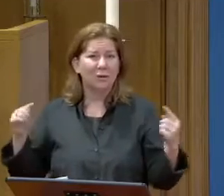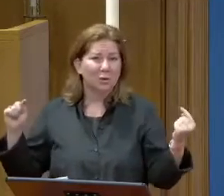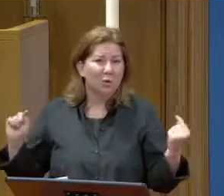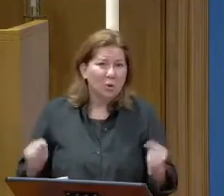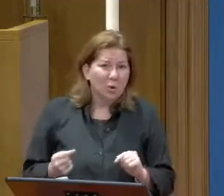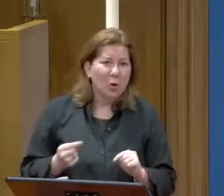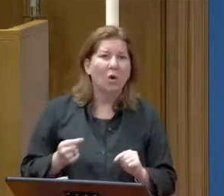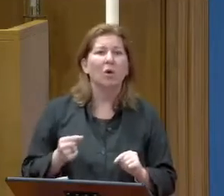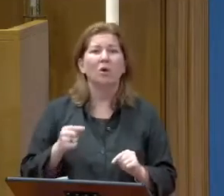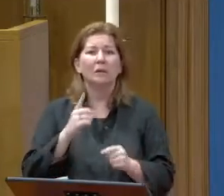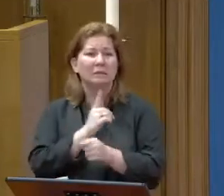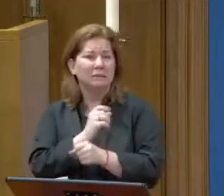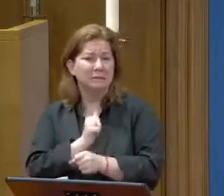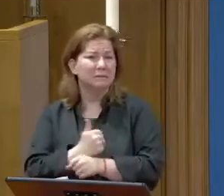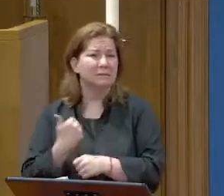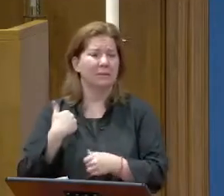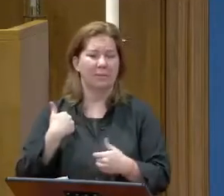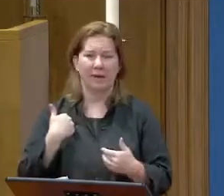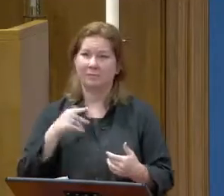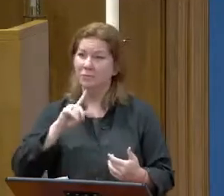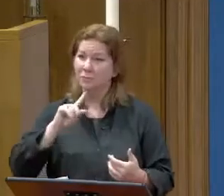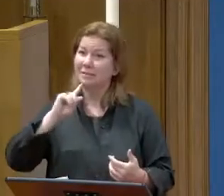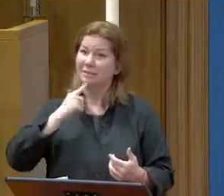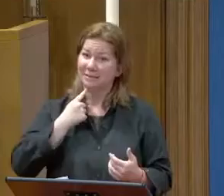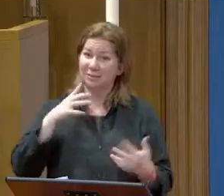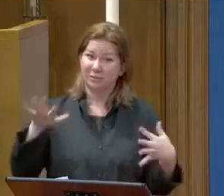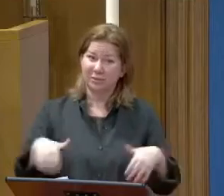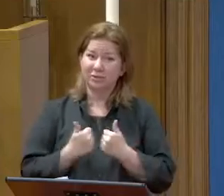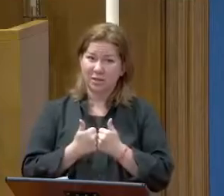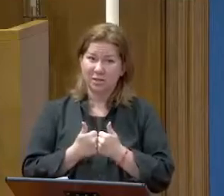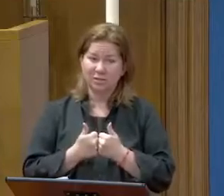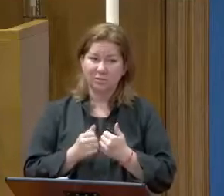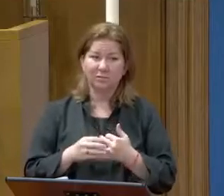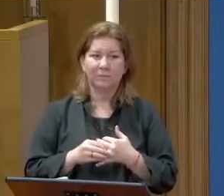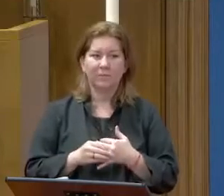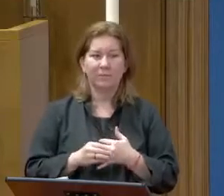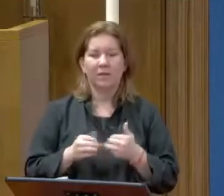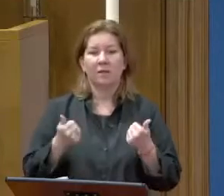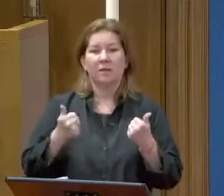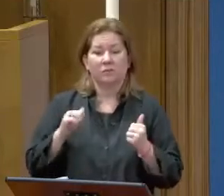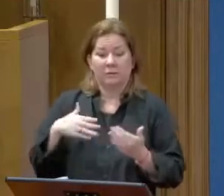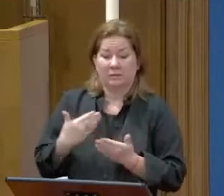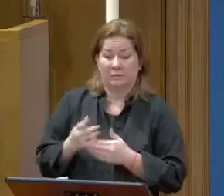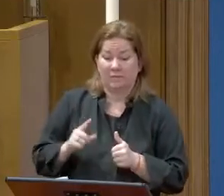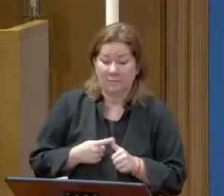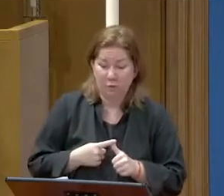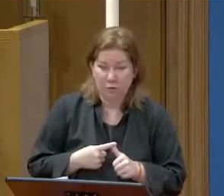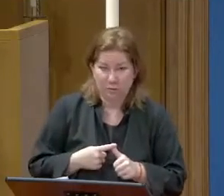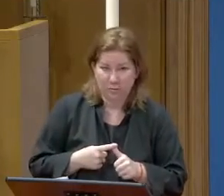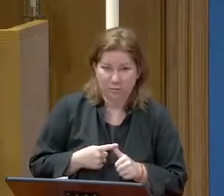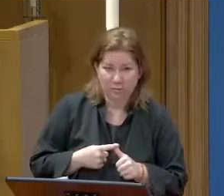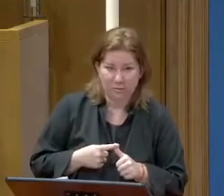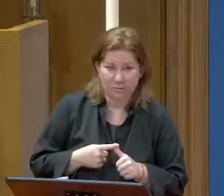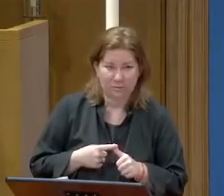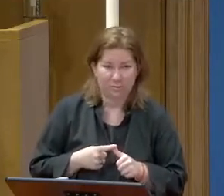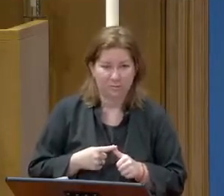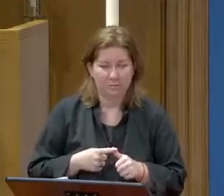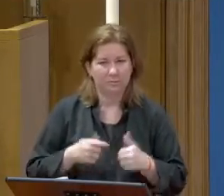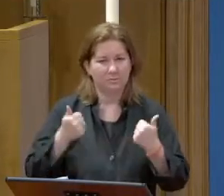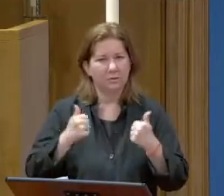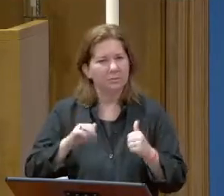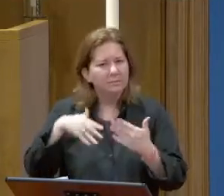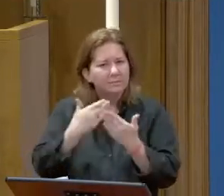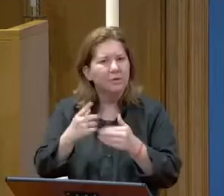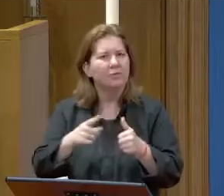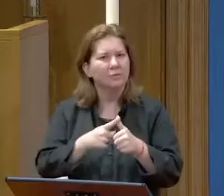and disabled and having some really serious challenges in their life. And they're trying to be the first one, even among those. They're trying to get